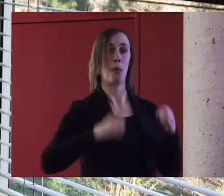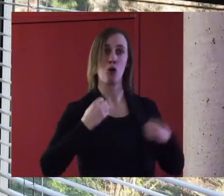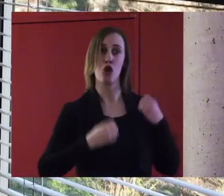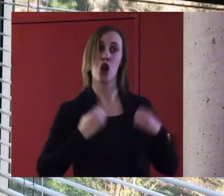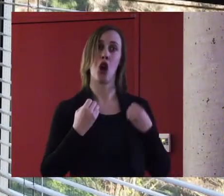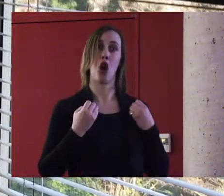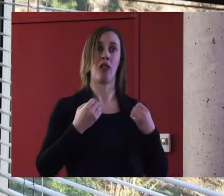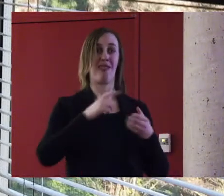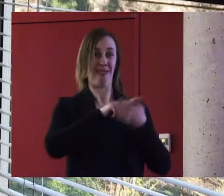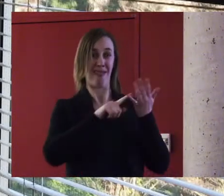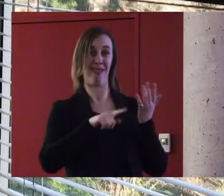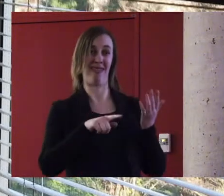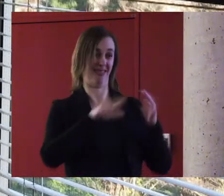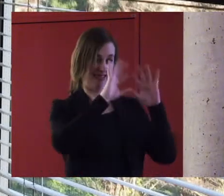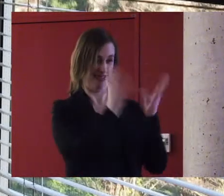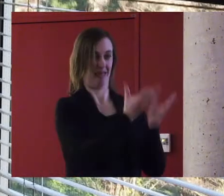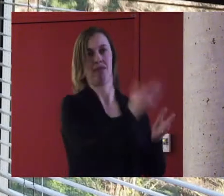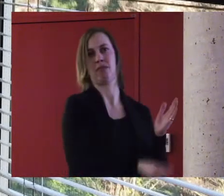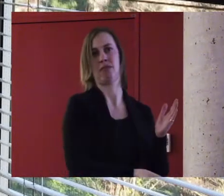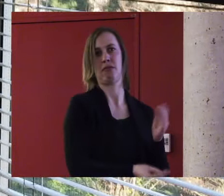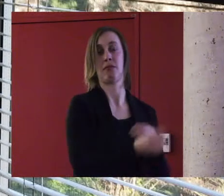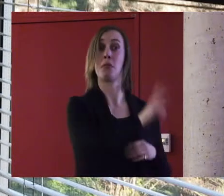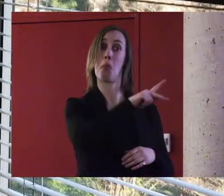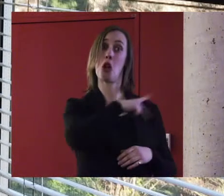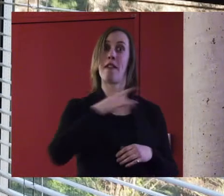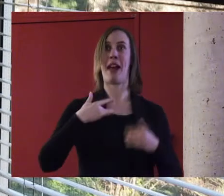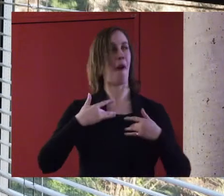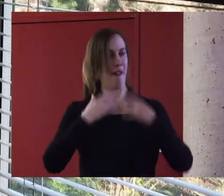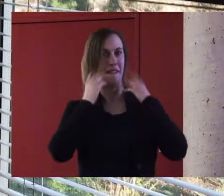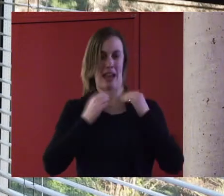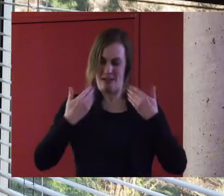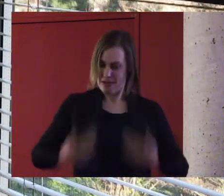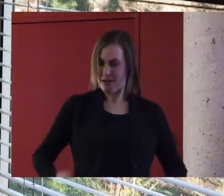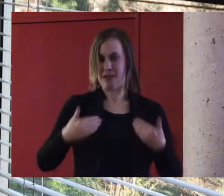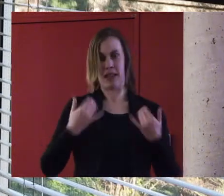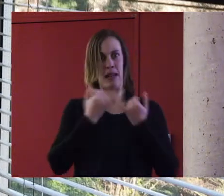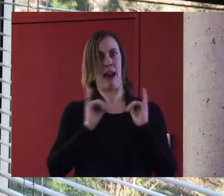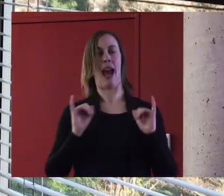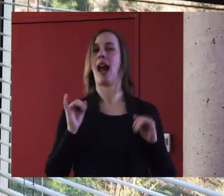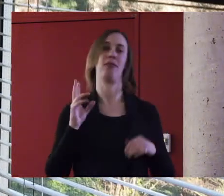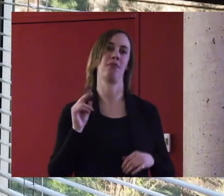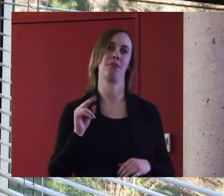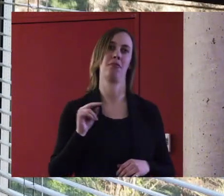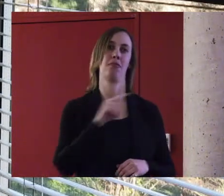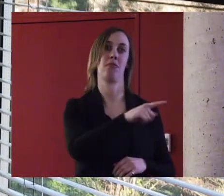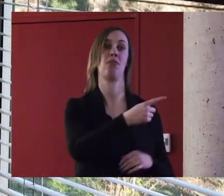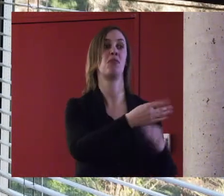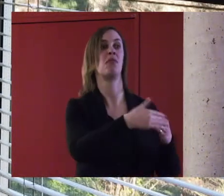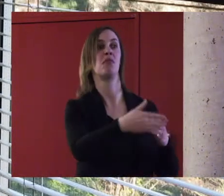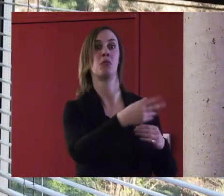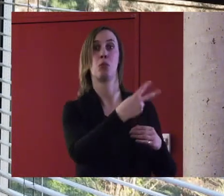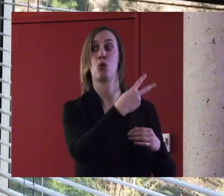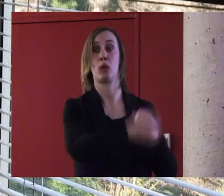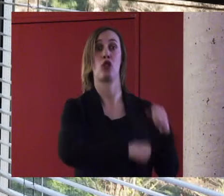She lost her sense of personal value. Within 2 years, she opted for medically assisted death